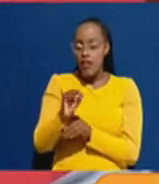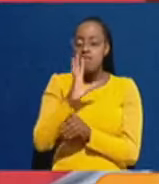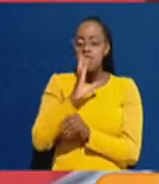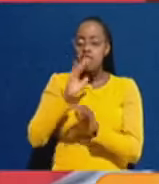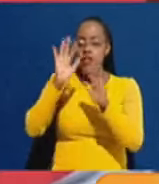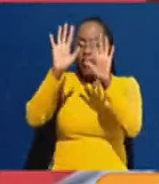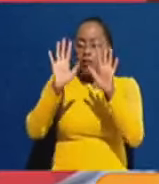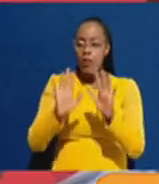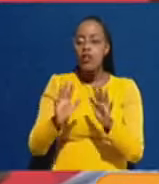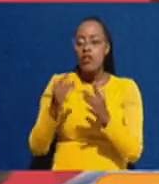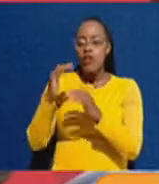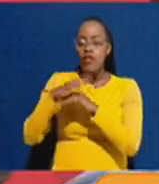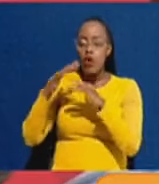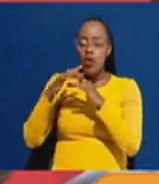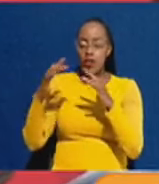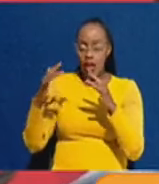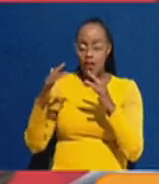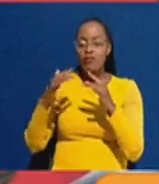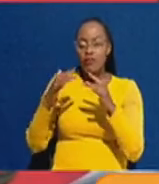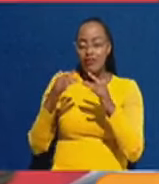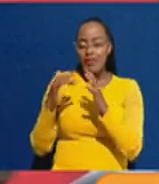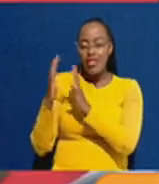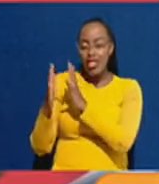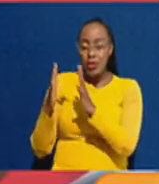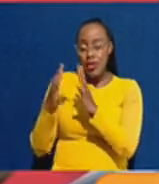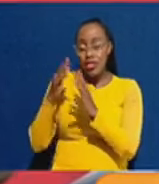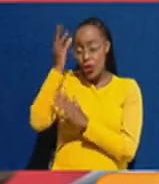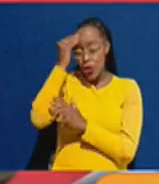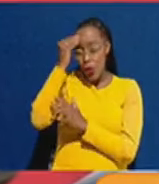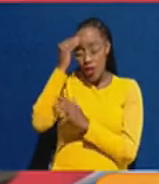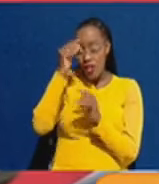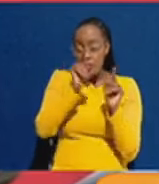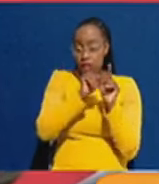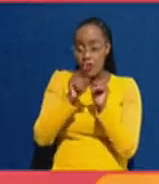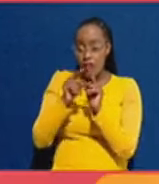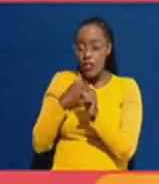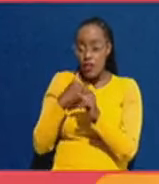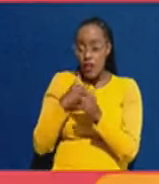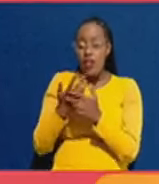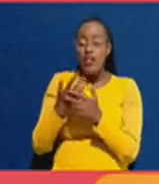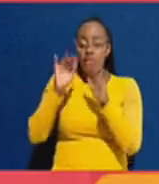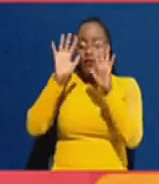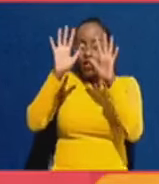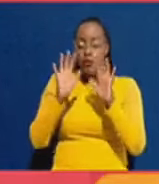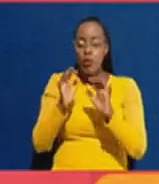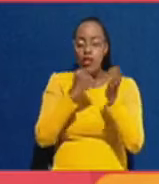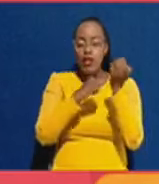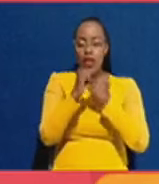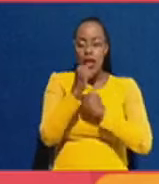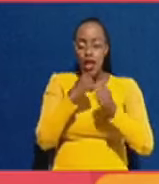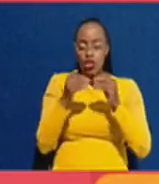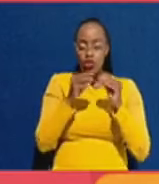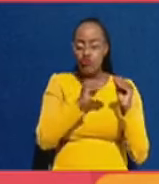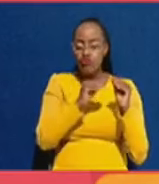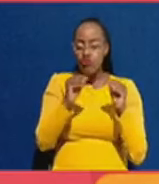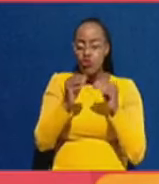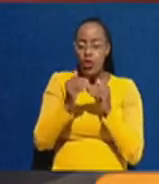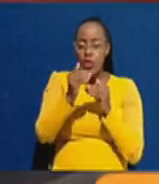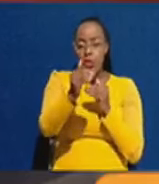importance of cybersecurity knowledge. The inaugural cybersecurity conference in Kenya marked a significant step forward in strengthening the